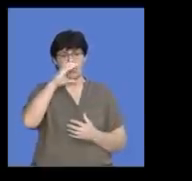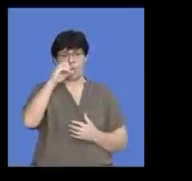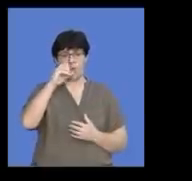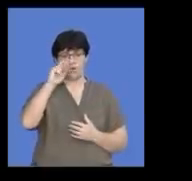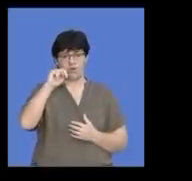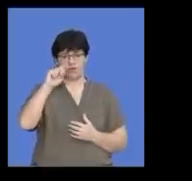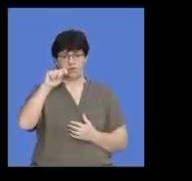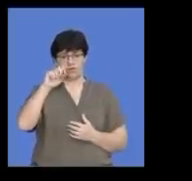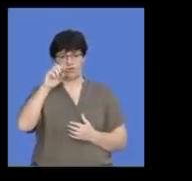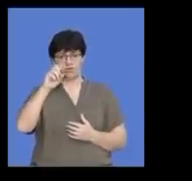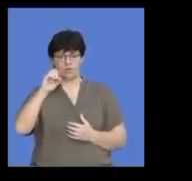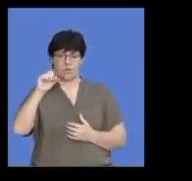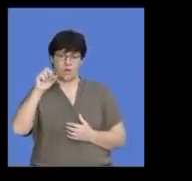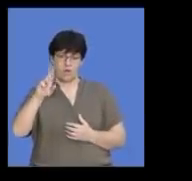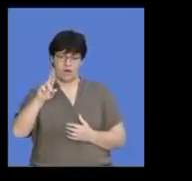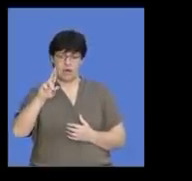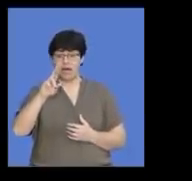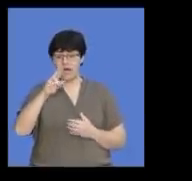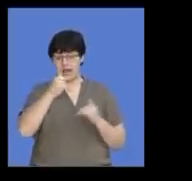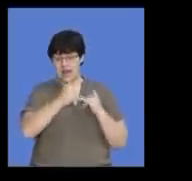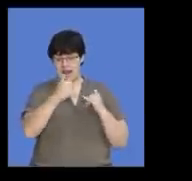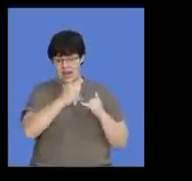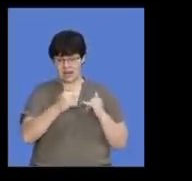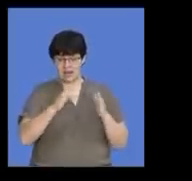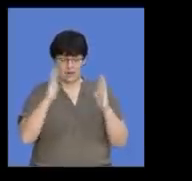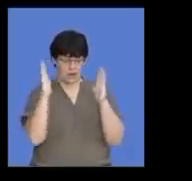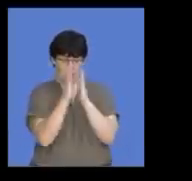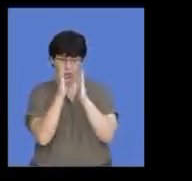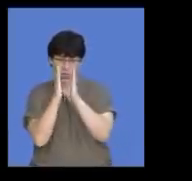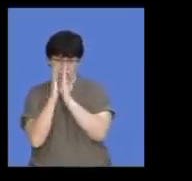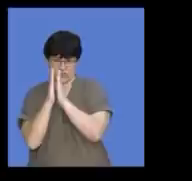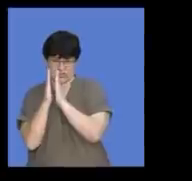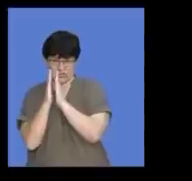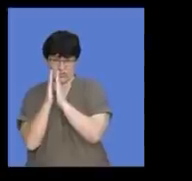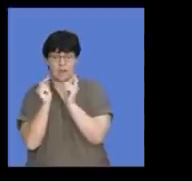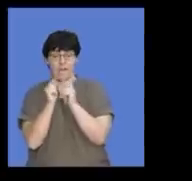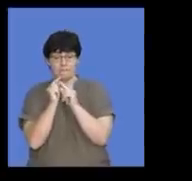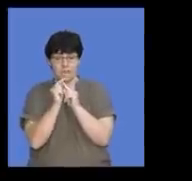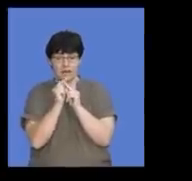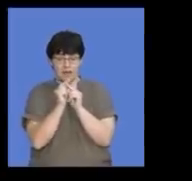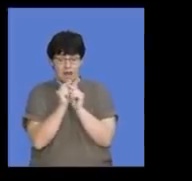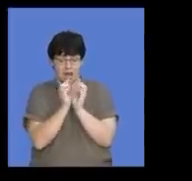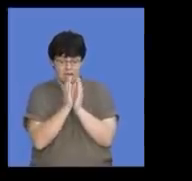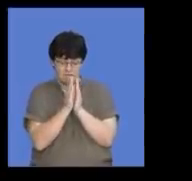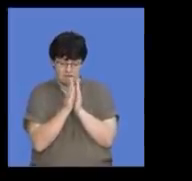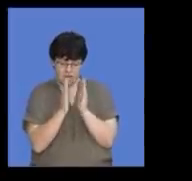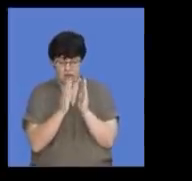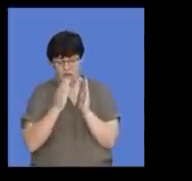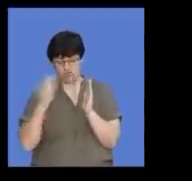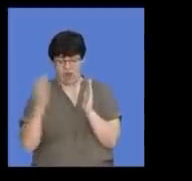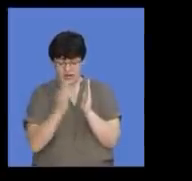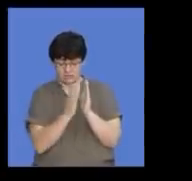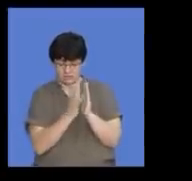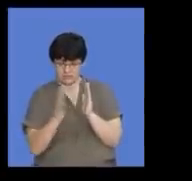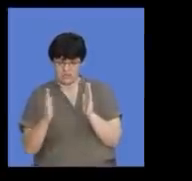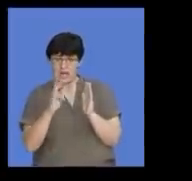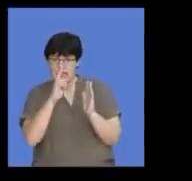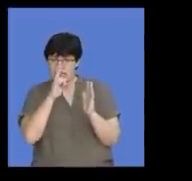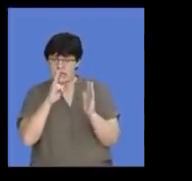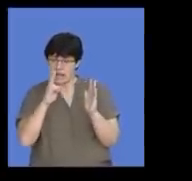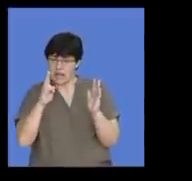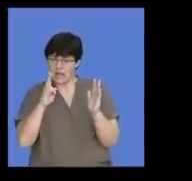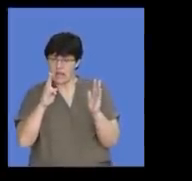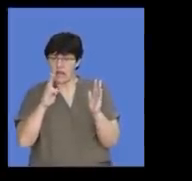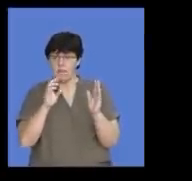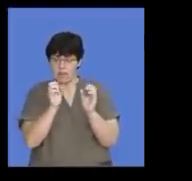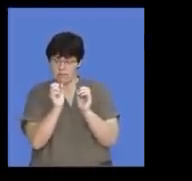contour lines, and these contour lines are close together. However, as we move further to the right, note the contour